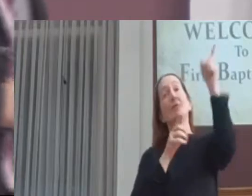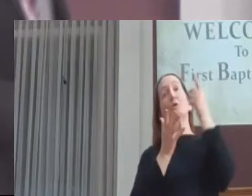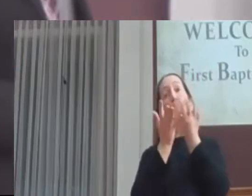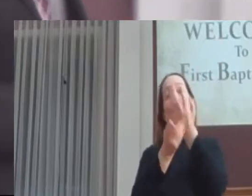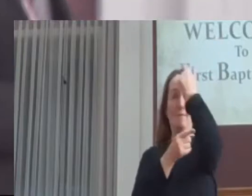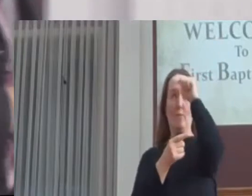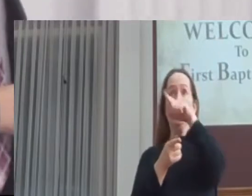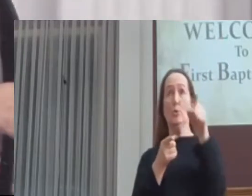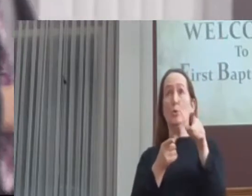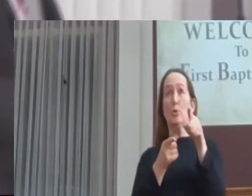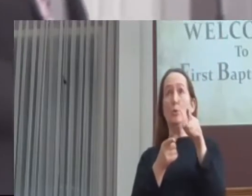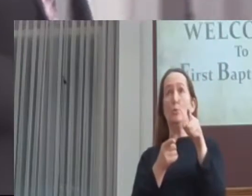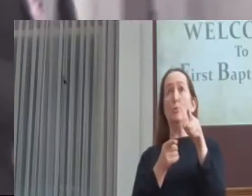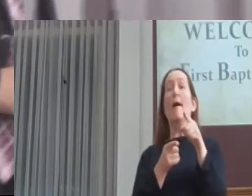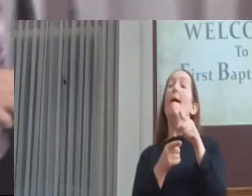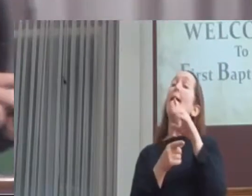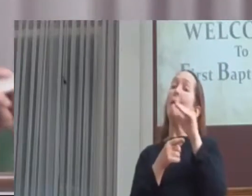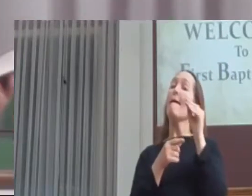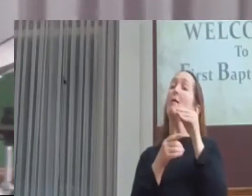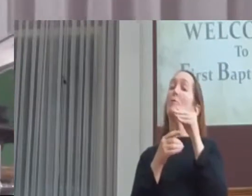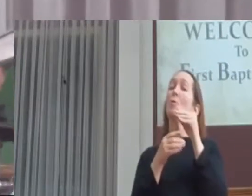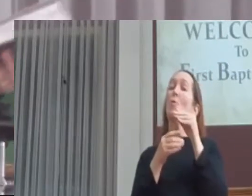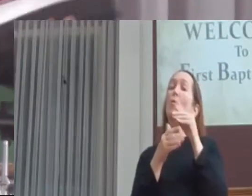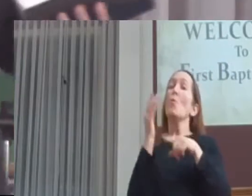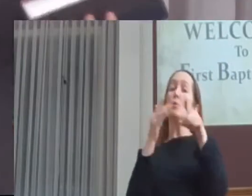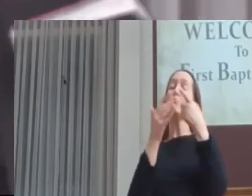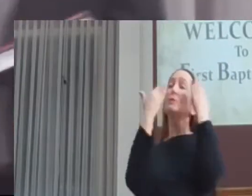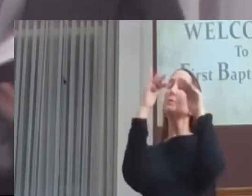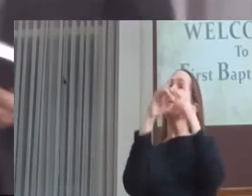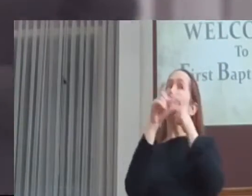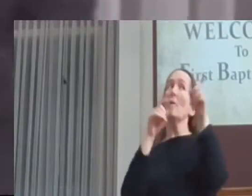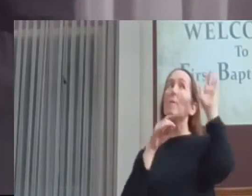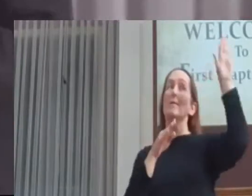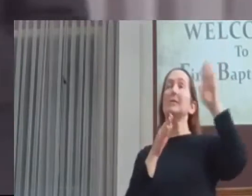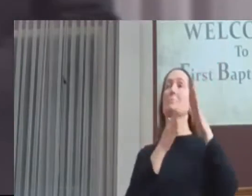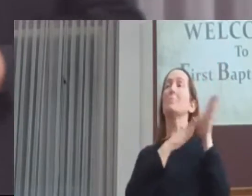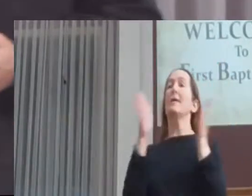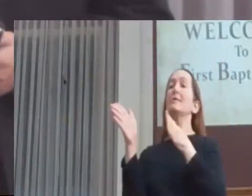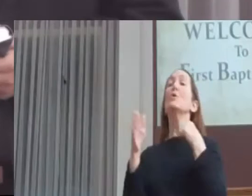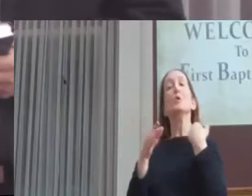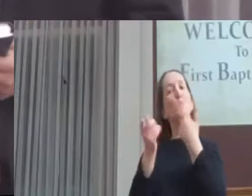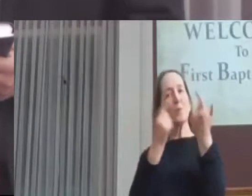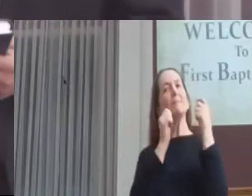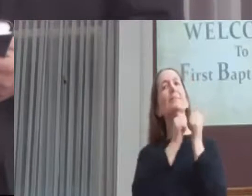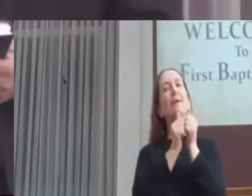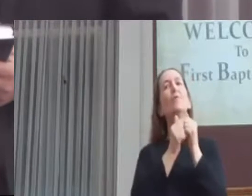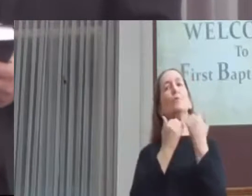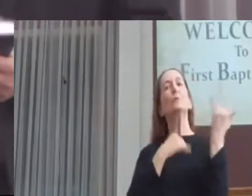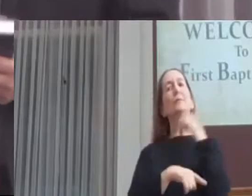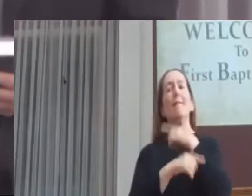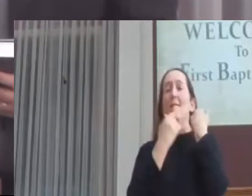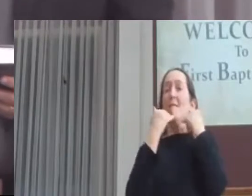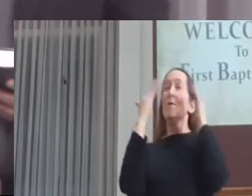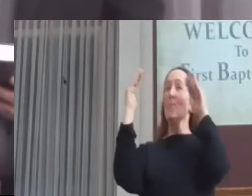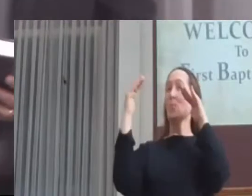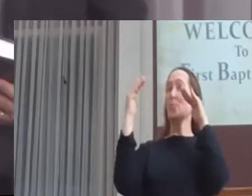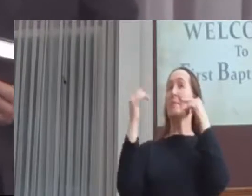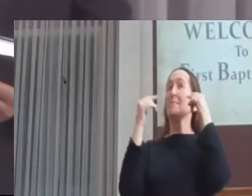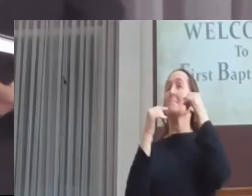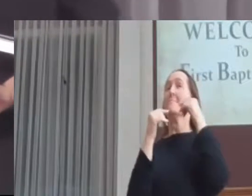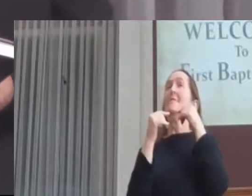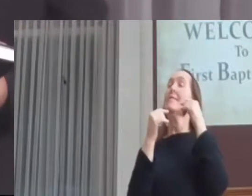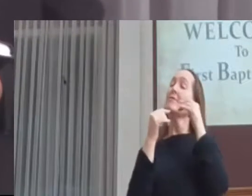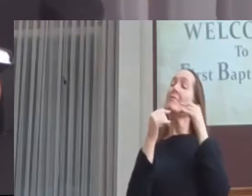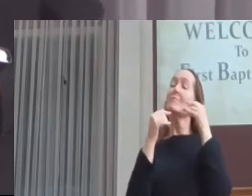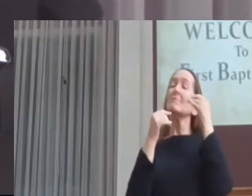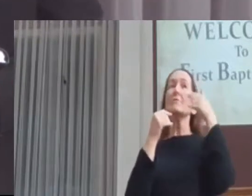your expectations of those plans. And so we gather together here today, anticipating God doing some things among us and